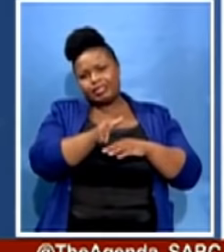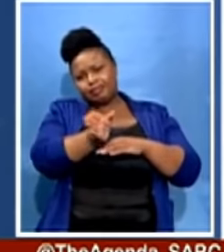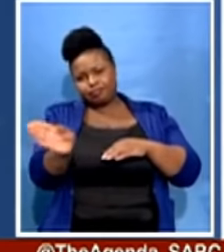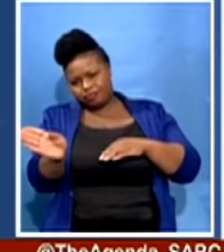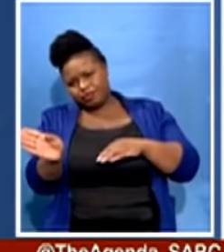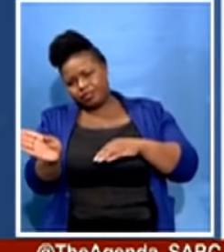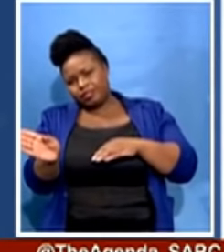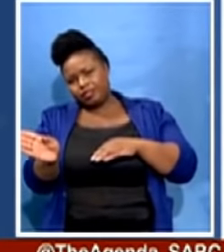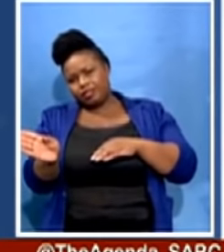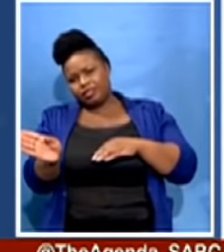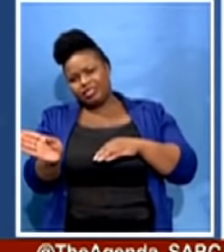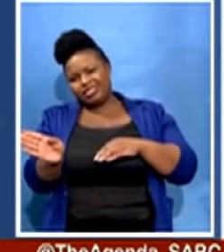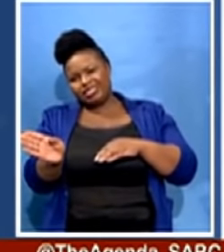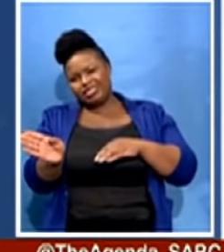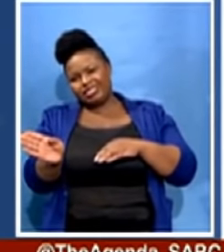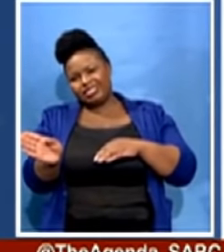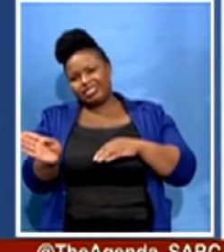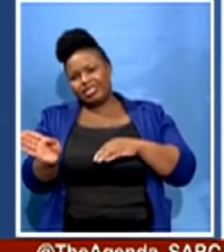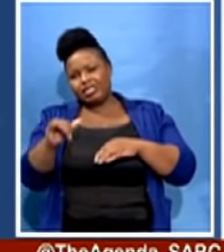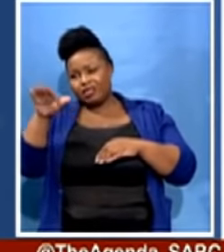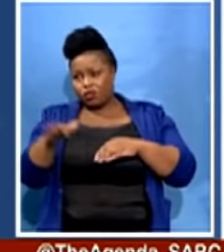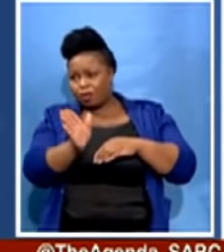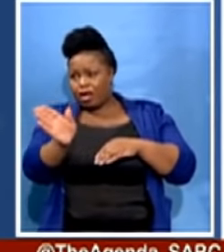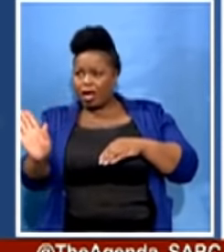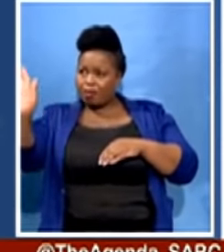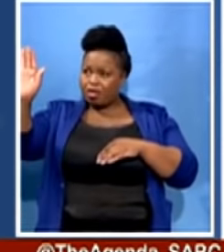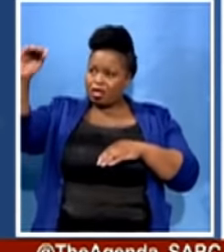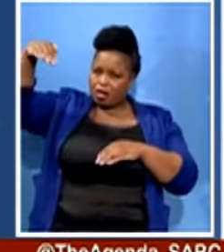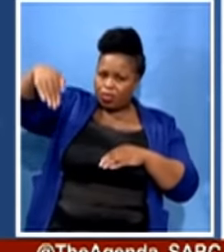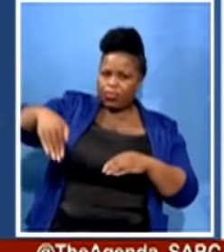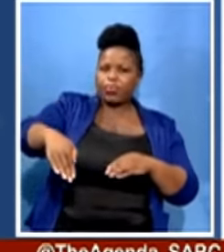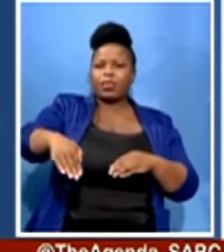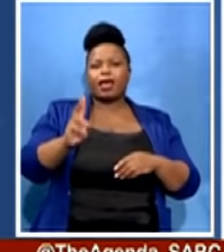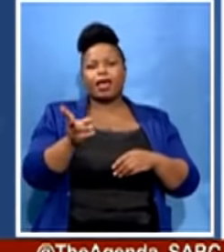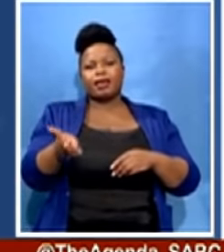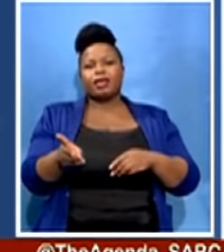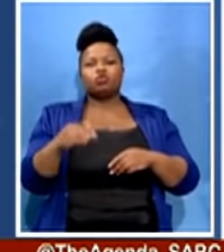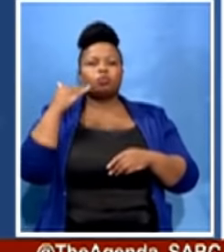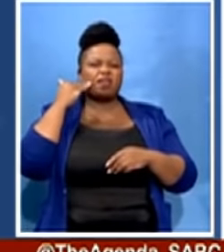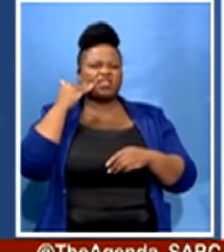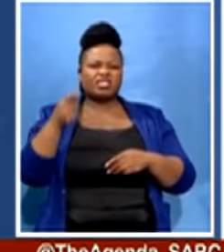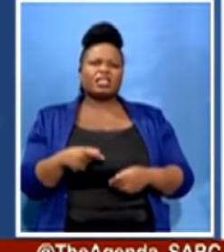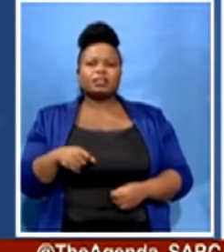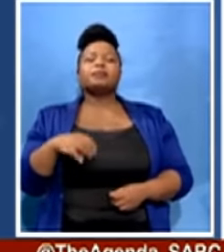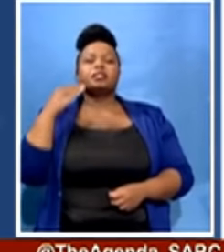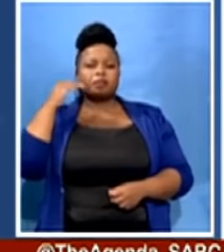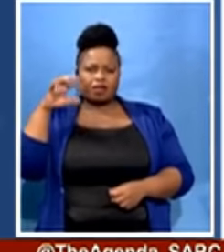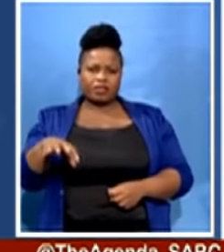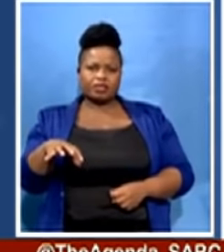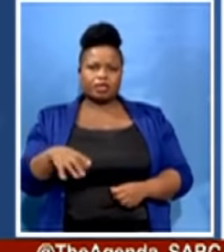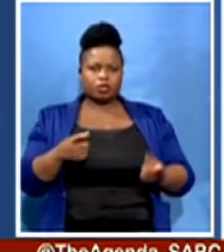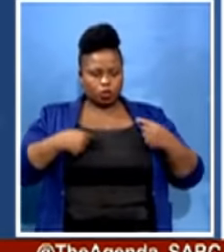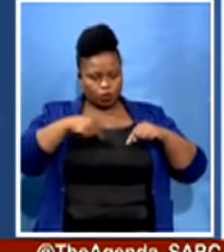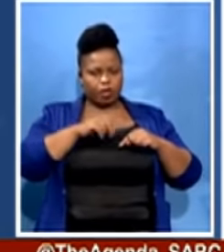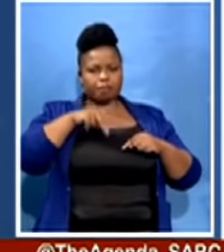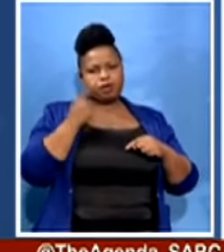the hill. And go down onto the other side to Bramfontein. It's in Bramfontein. We are in Parktown. Right. Okay. It's near to drive